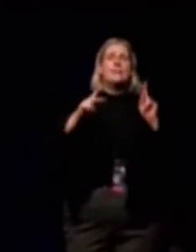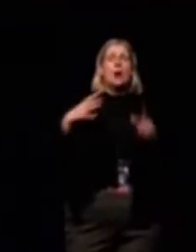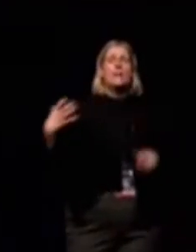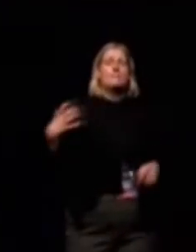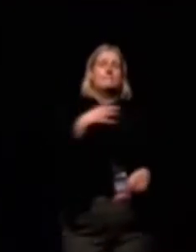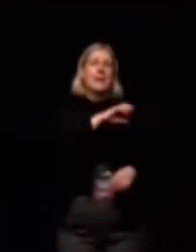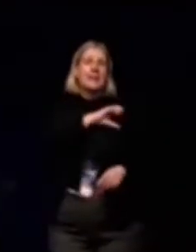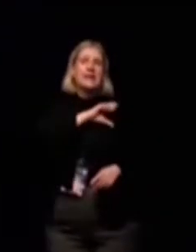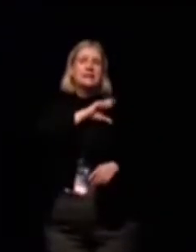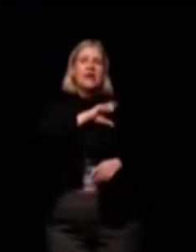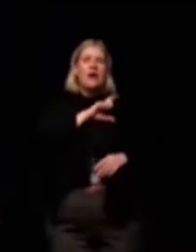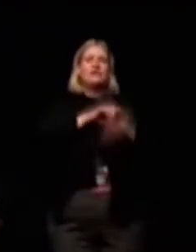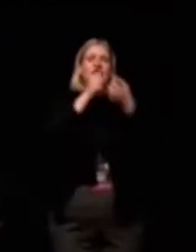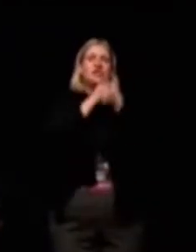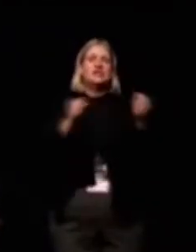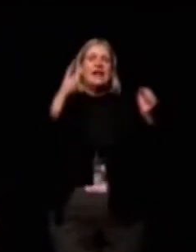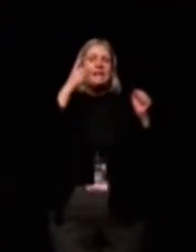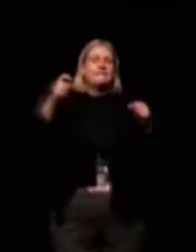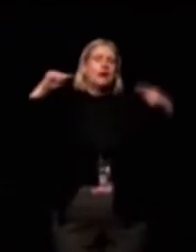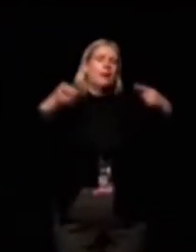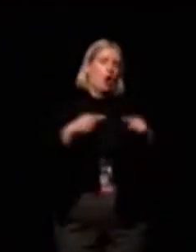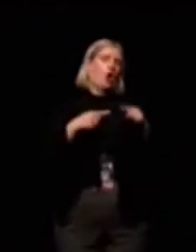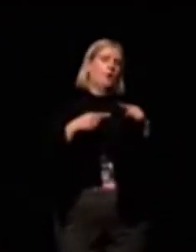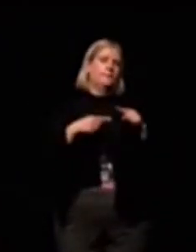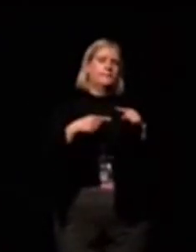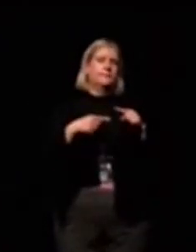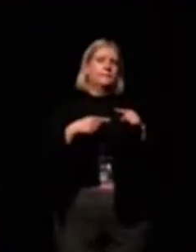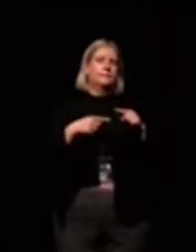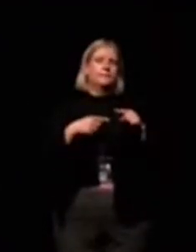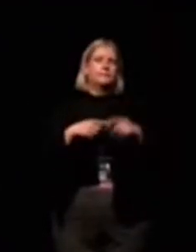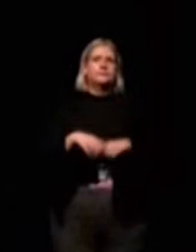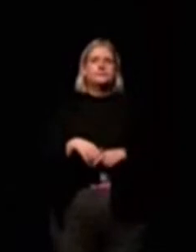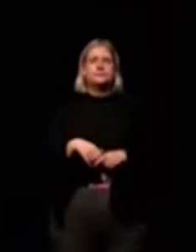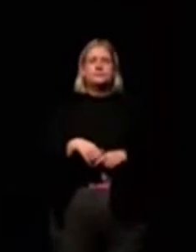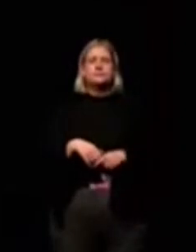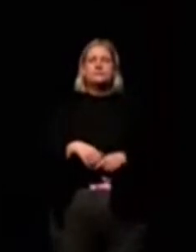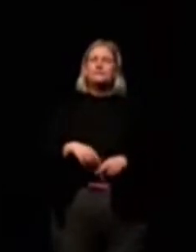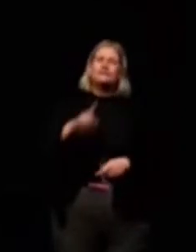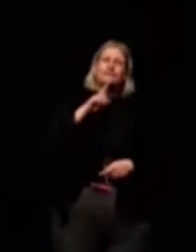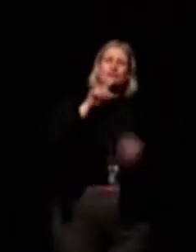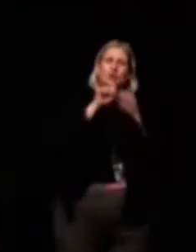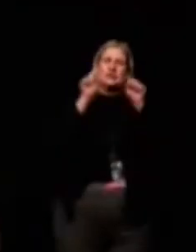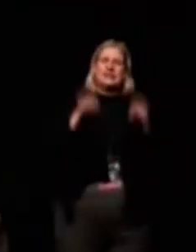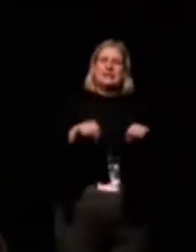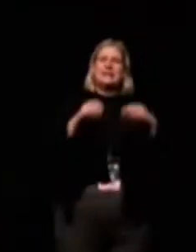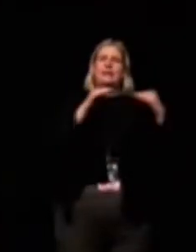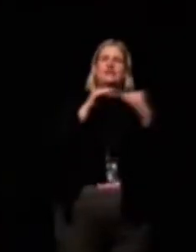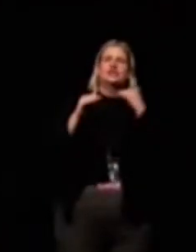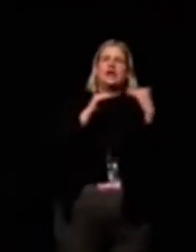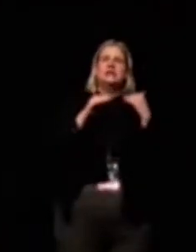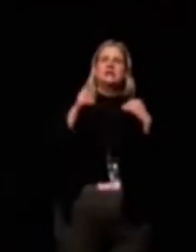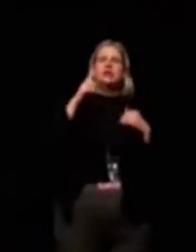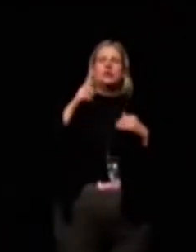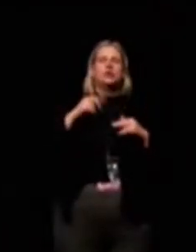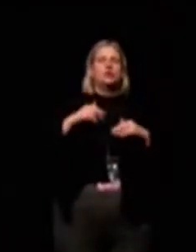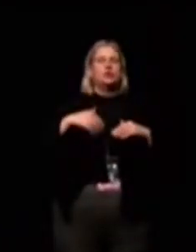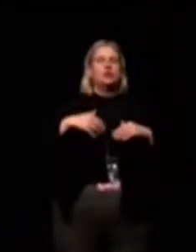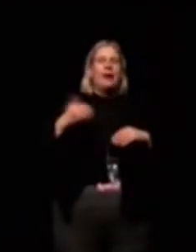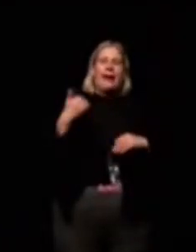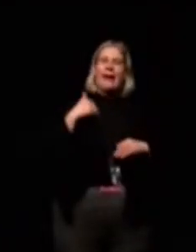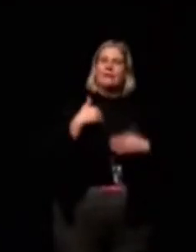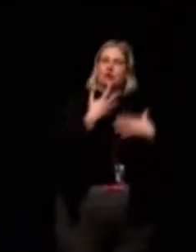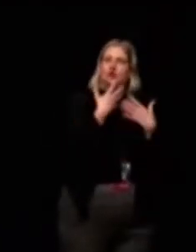are safe from harm. And a true system of justice to build trust between law